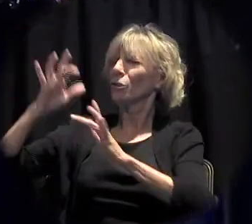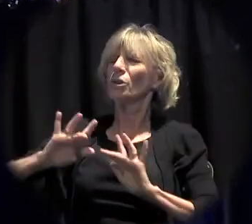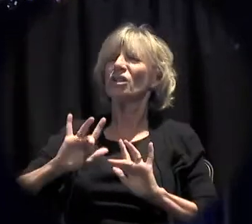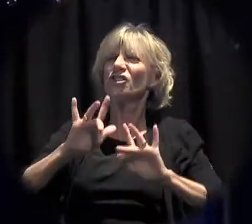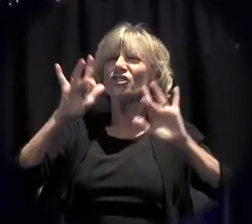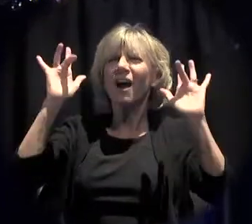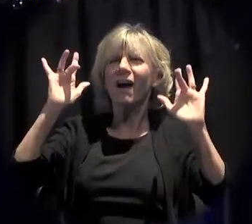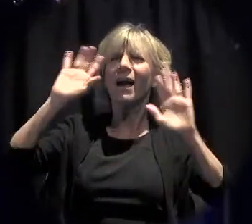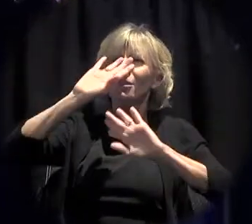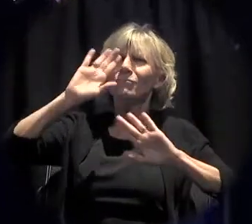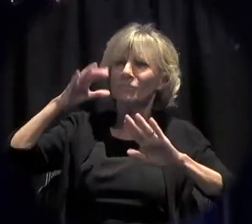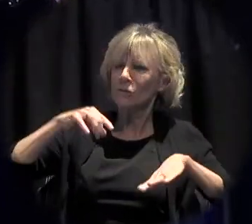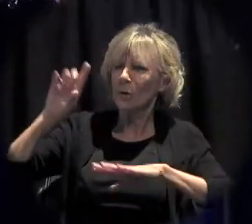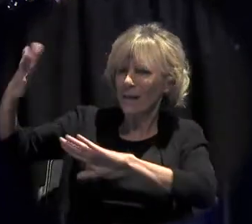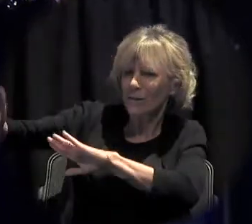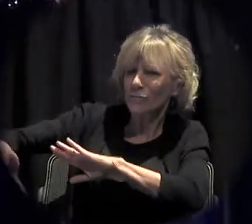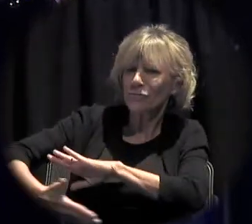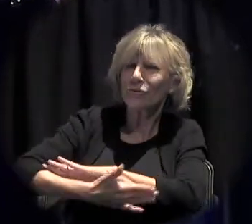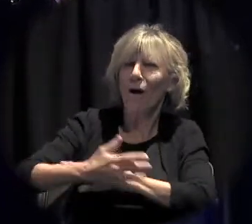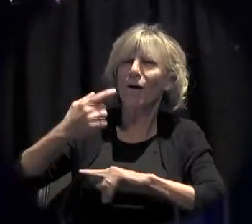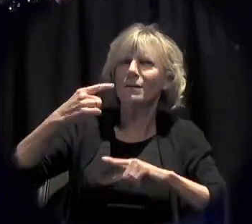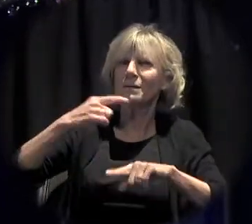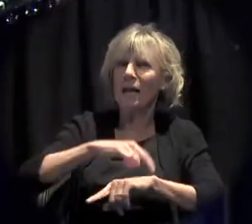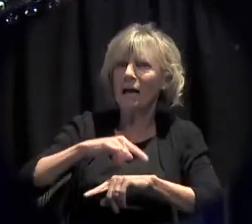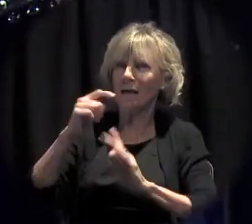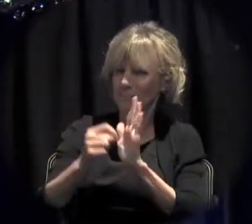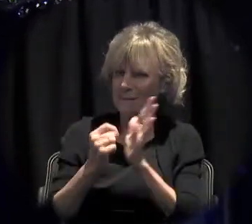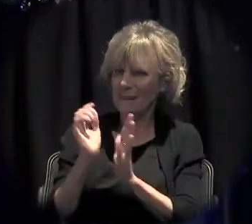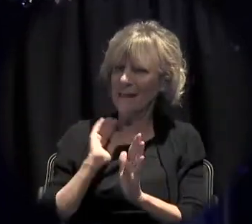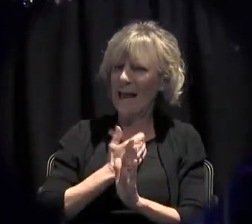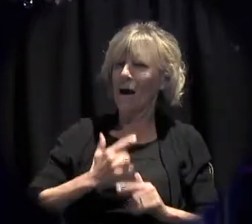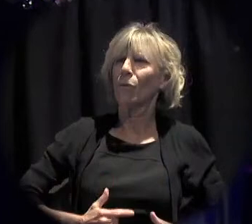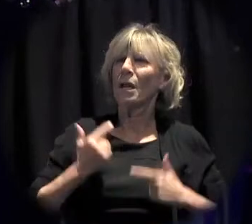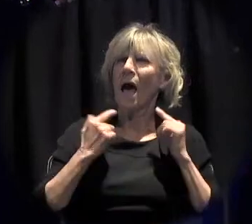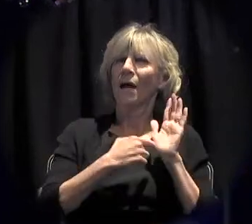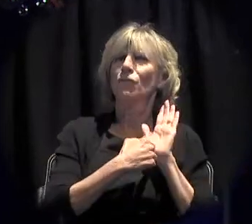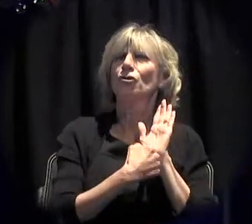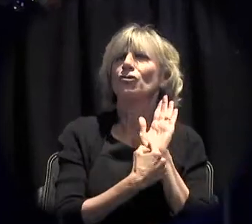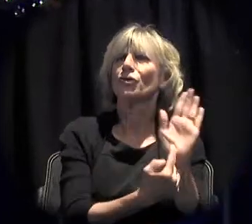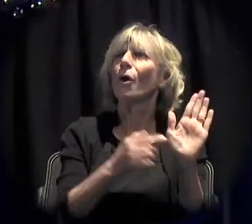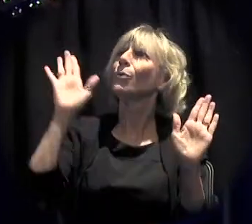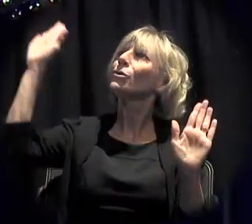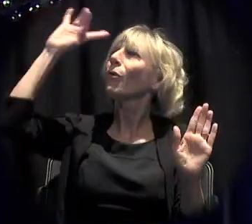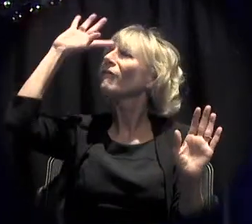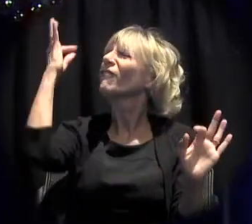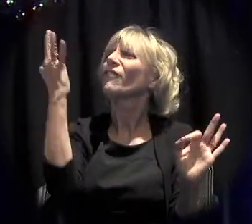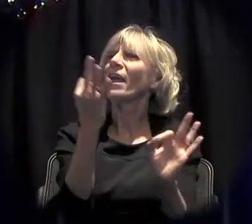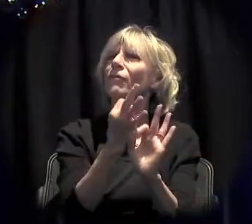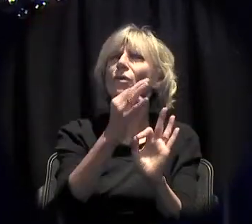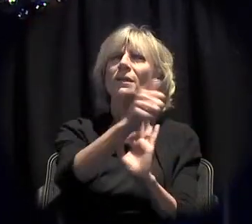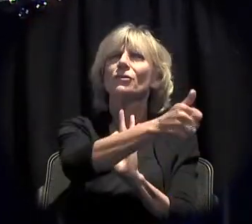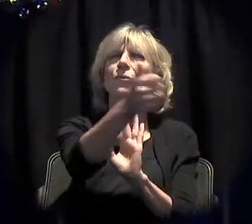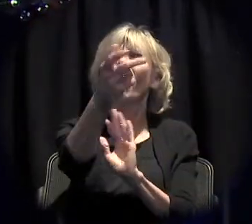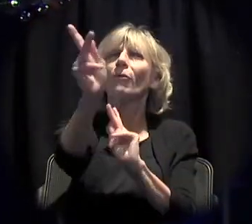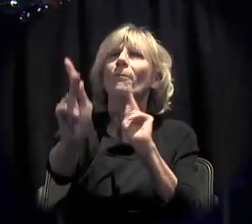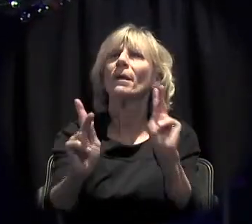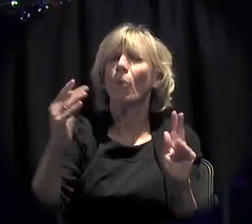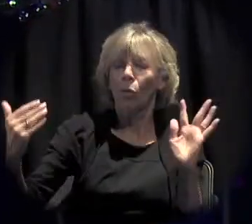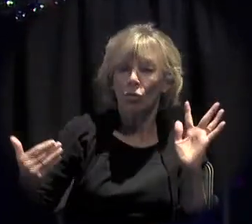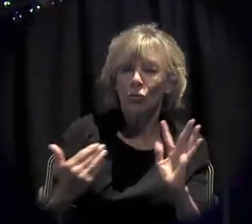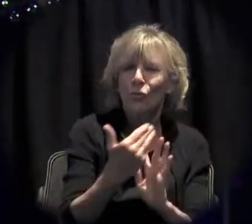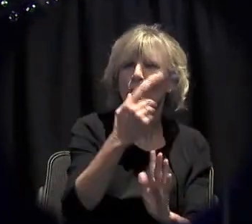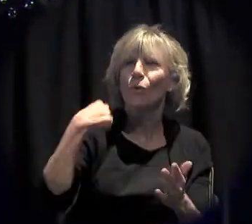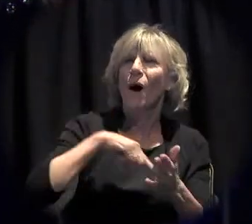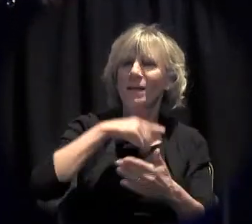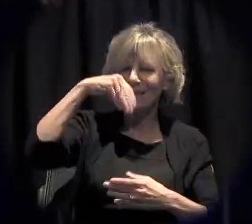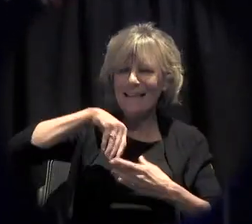lives and others, that you would show your faithfulness through us, in